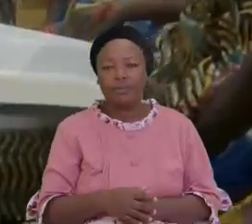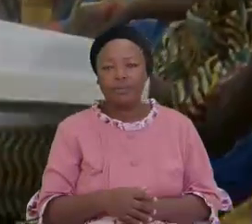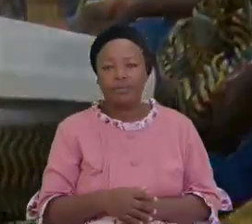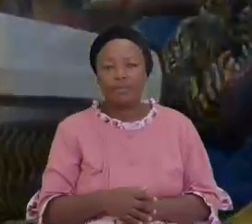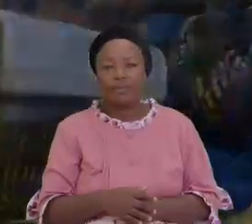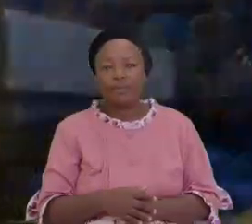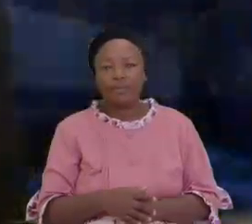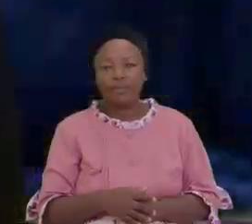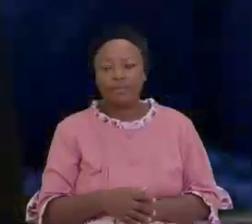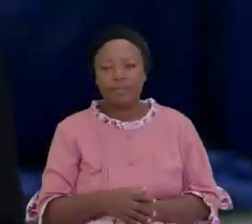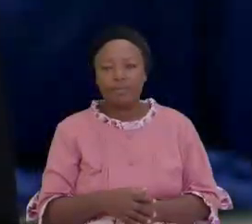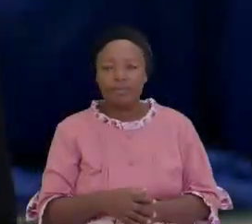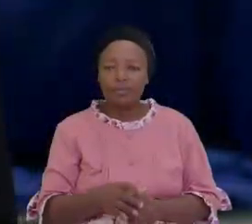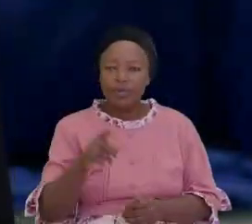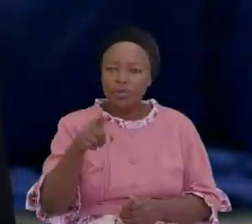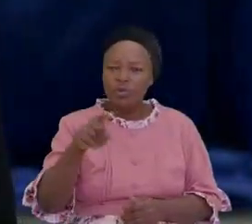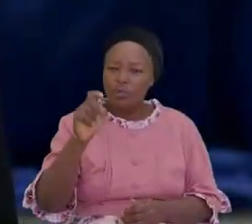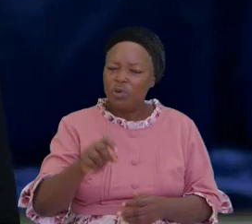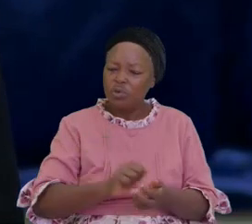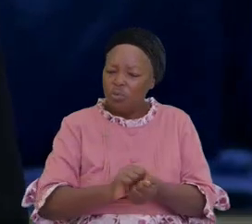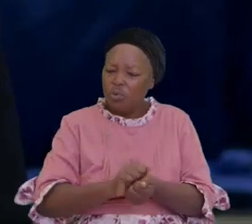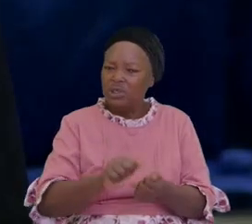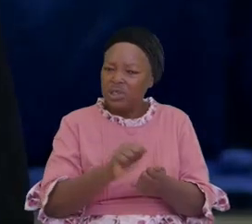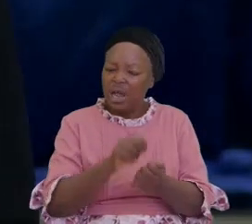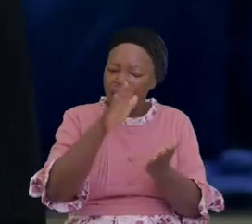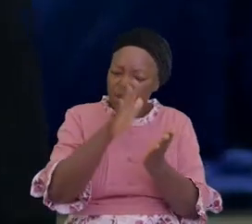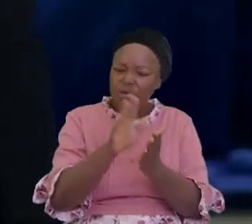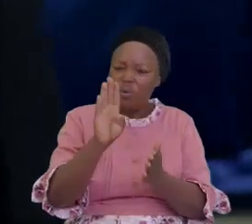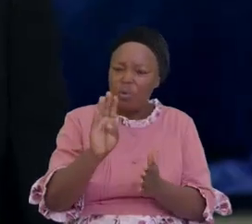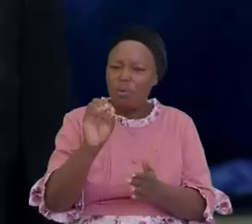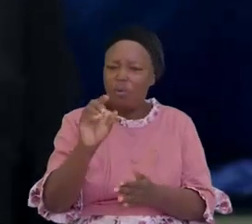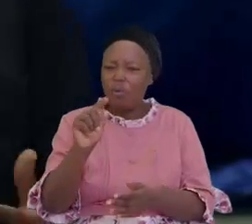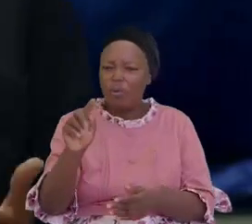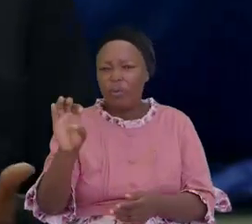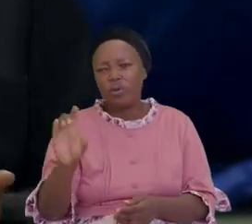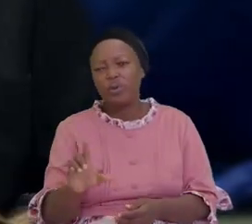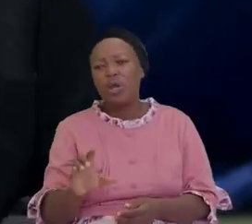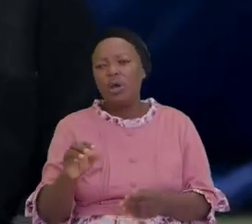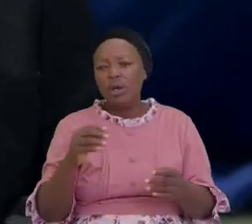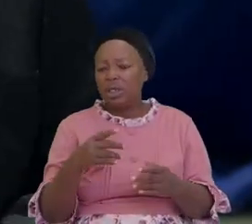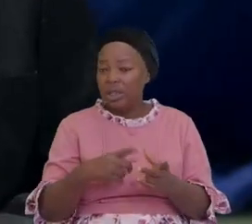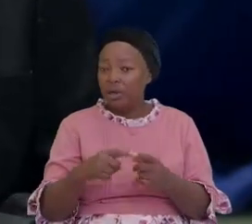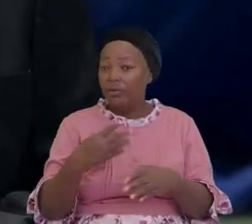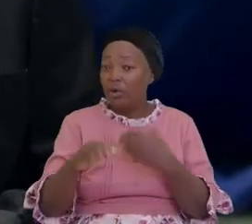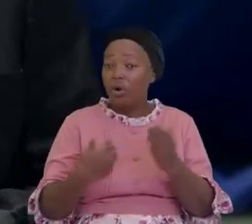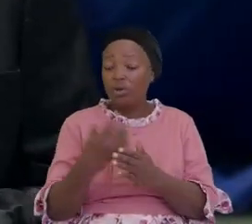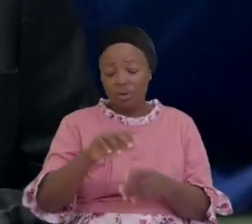You must wash that little bottle of all the other words you have been used